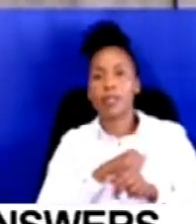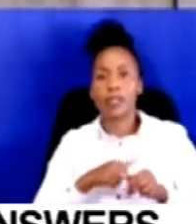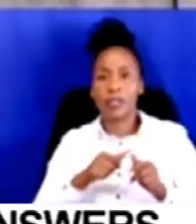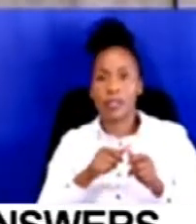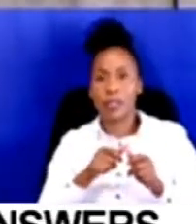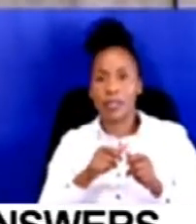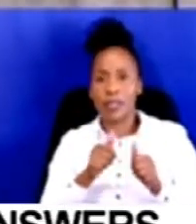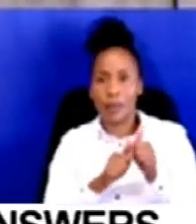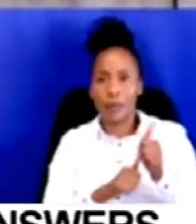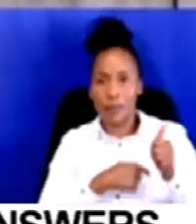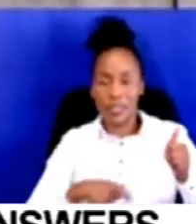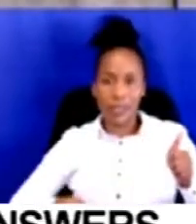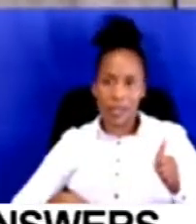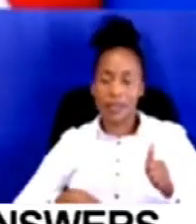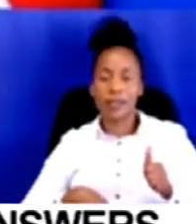T.J. Brata-Seth.